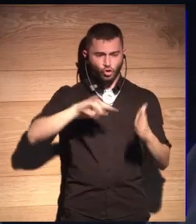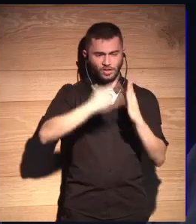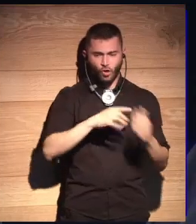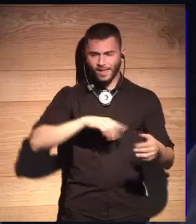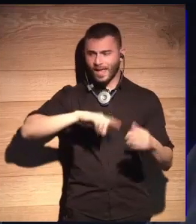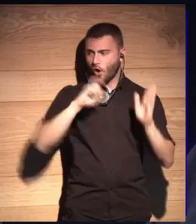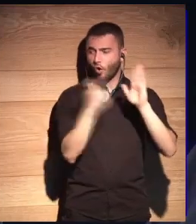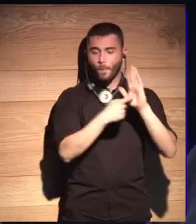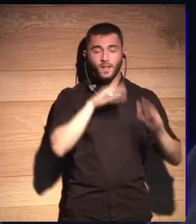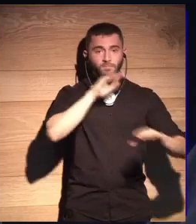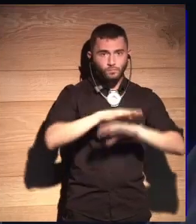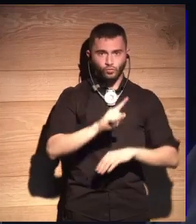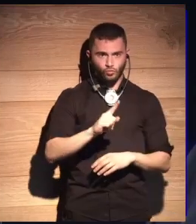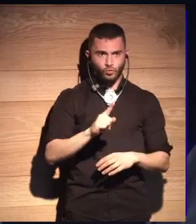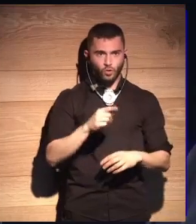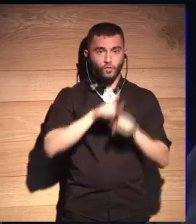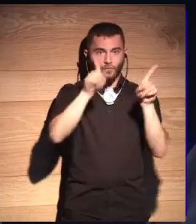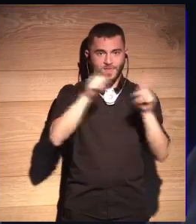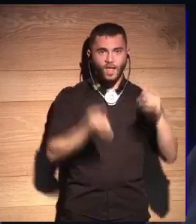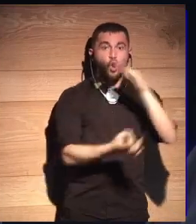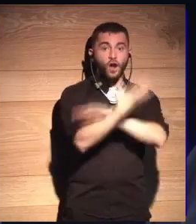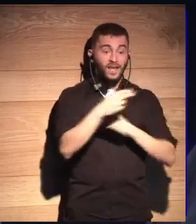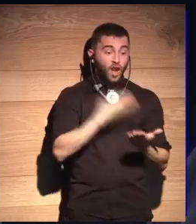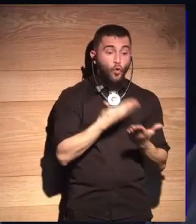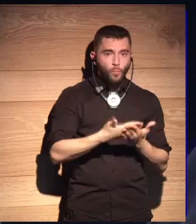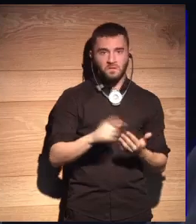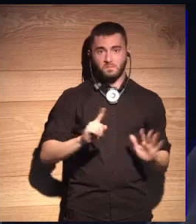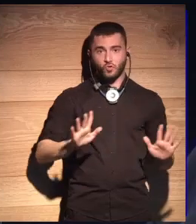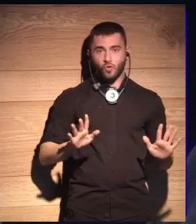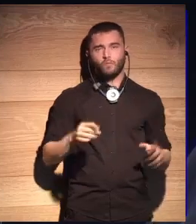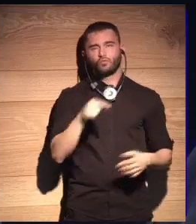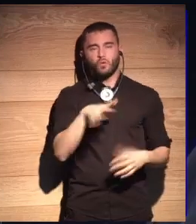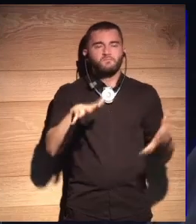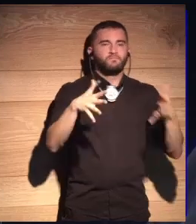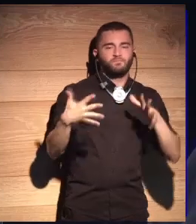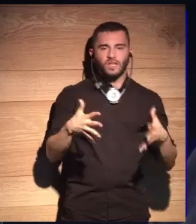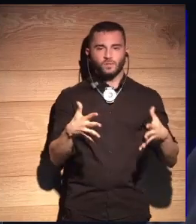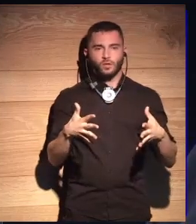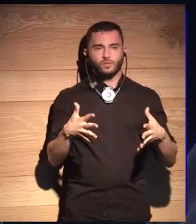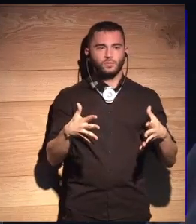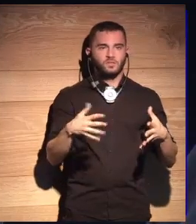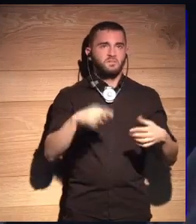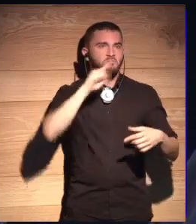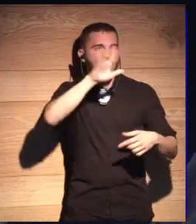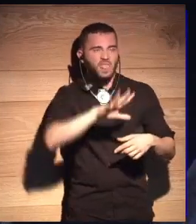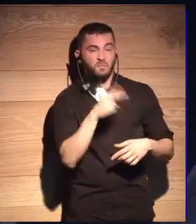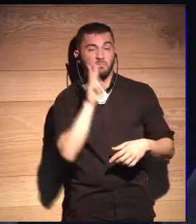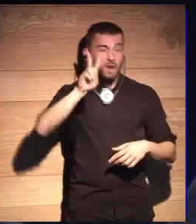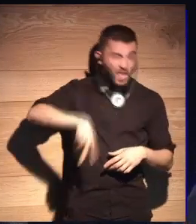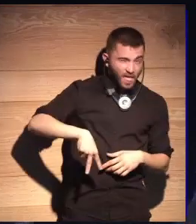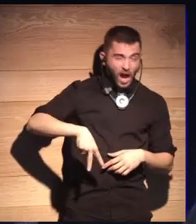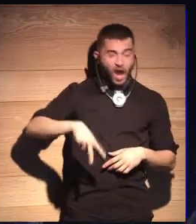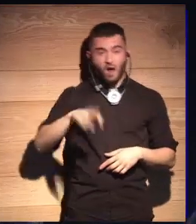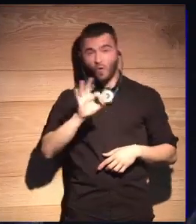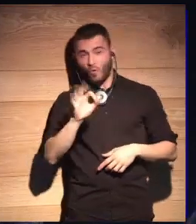original source and so on. I'm going on the basis of, you know, it looks right, you know, maybe it's a GIF on Twitter, but it looks like